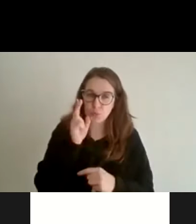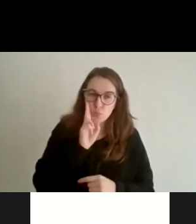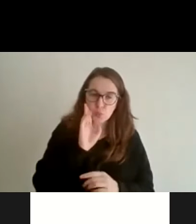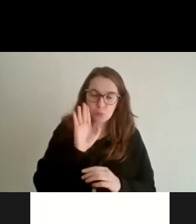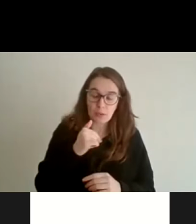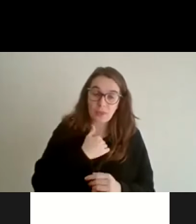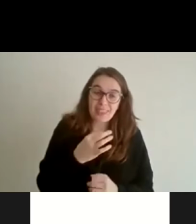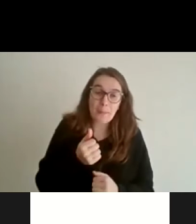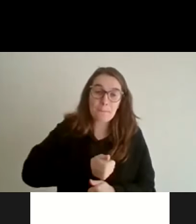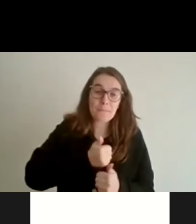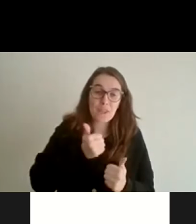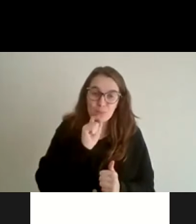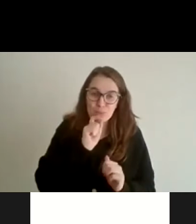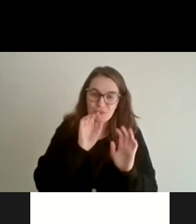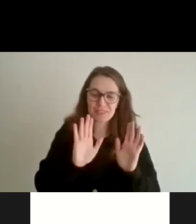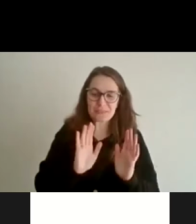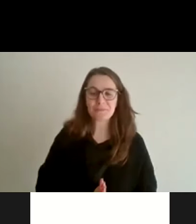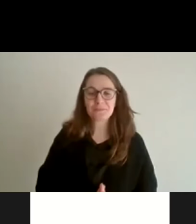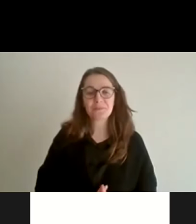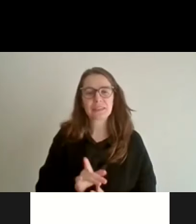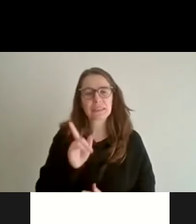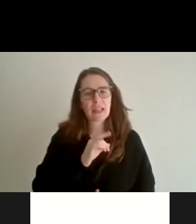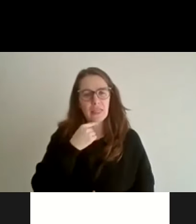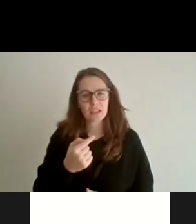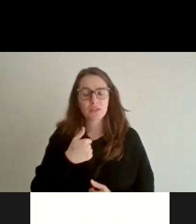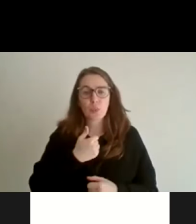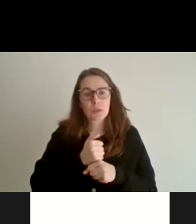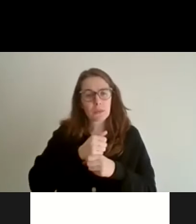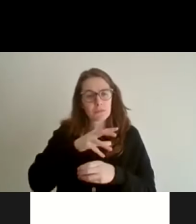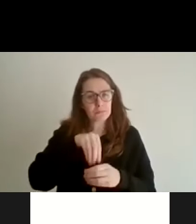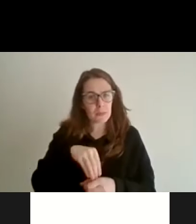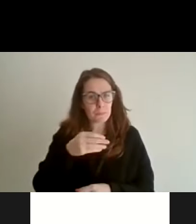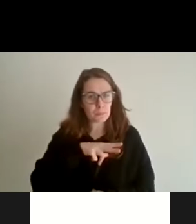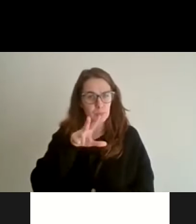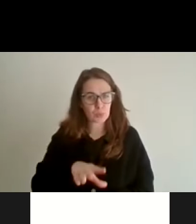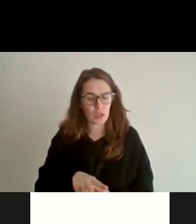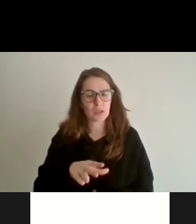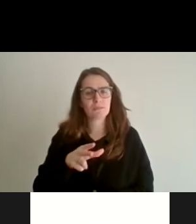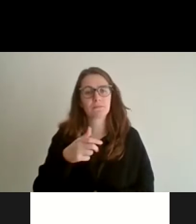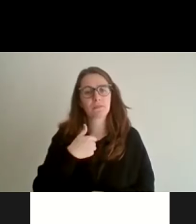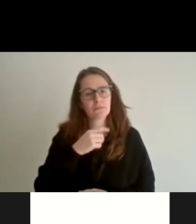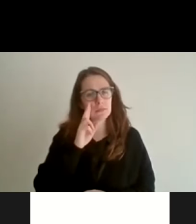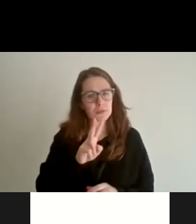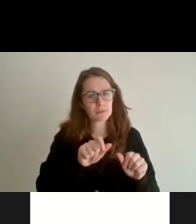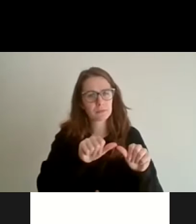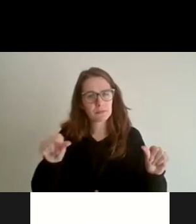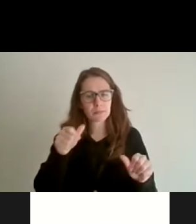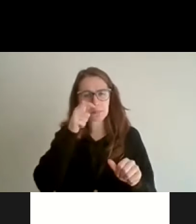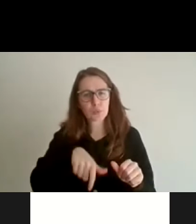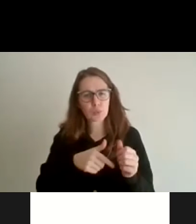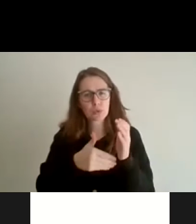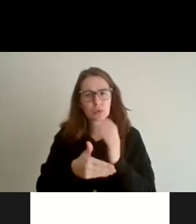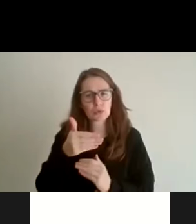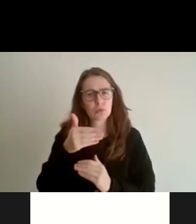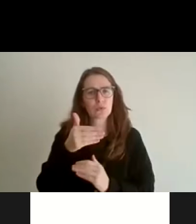best. She says, I'm a student from Portugal, and as I was seeing the video of a deafblind person saying that they learn